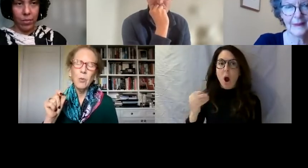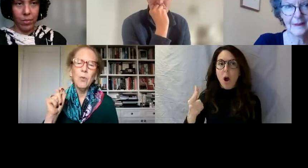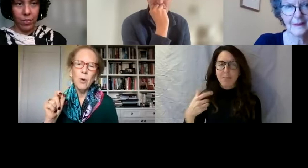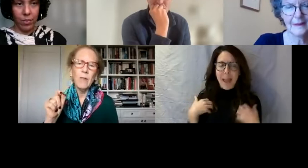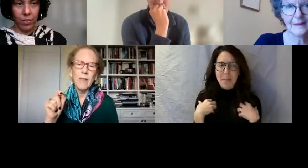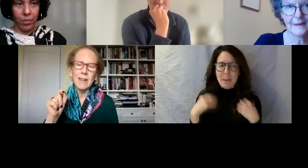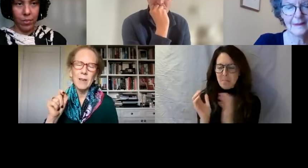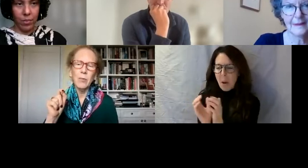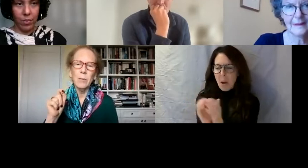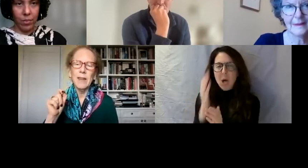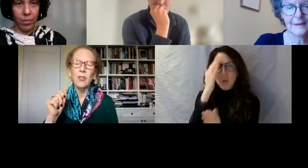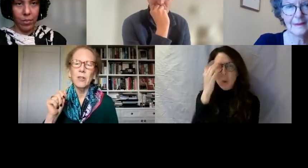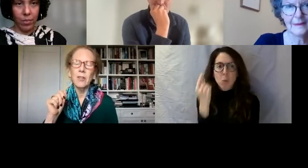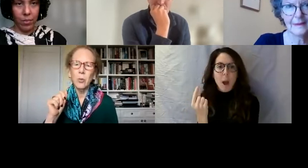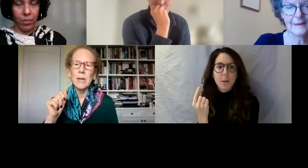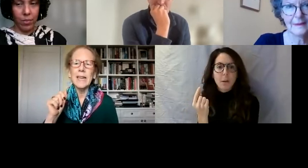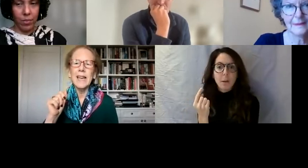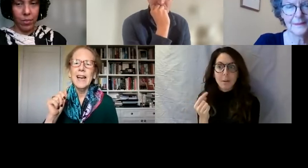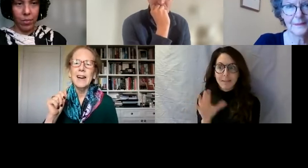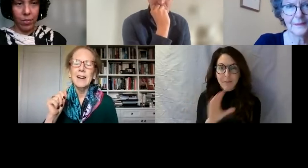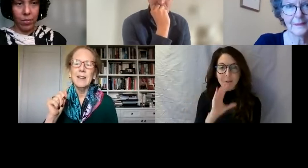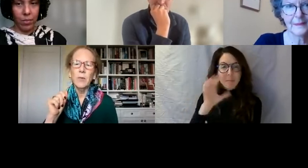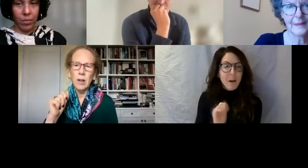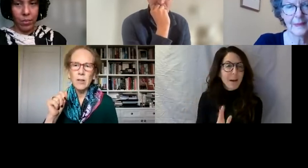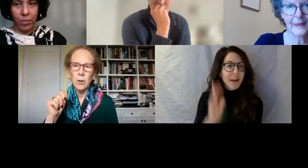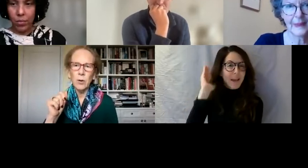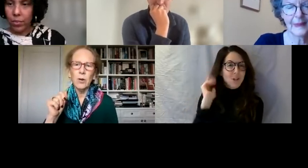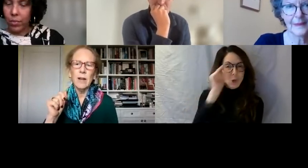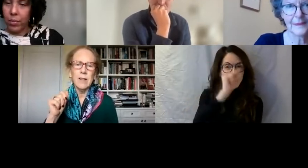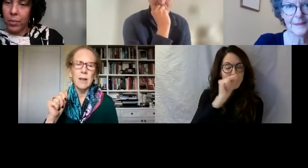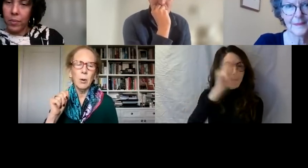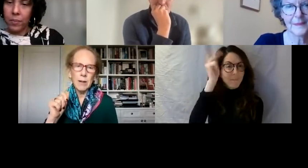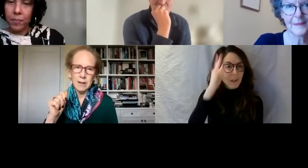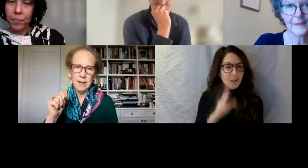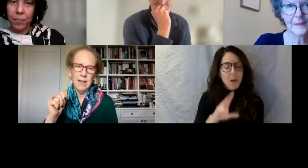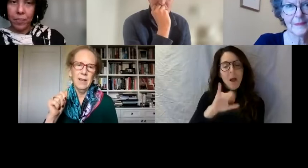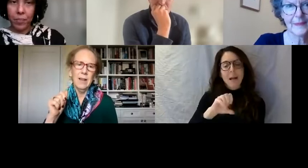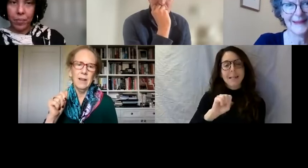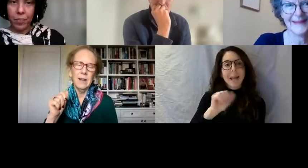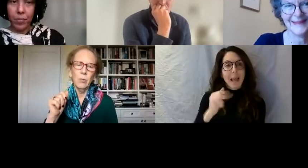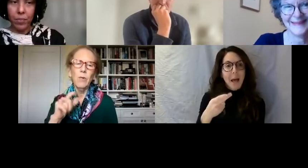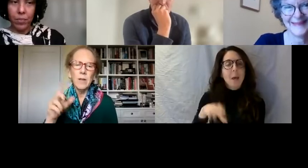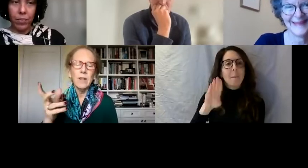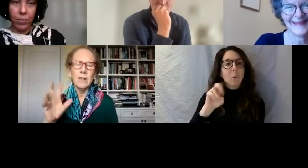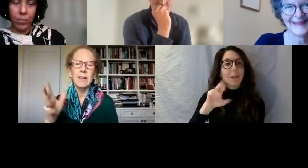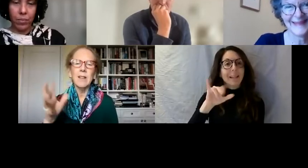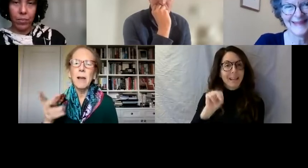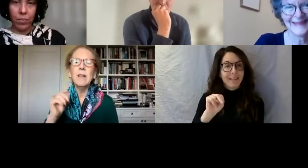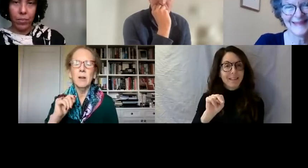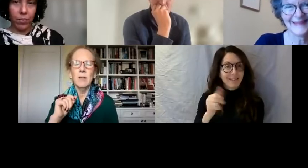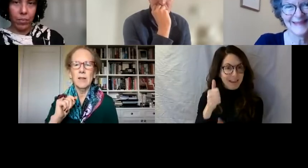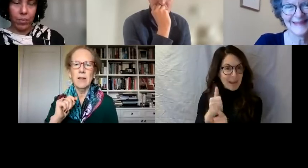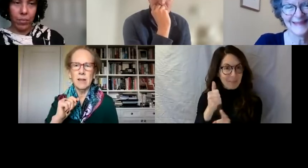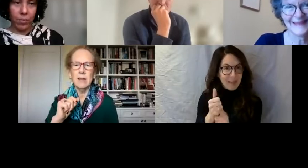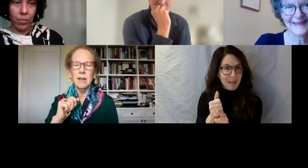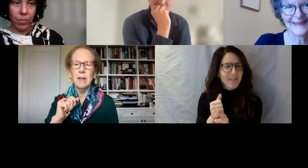you don't know that that came from the ancient Greek, the philosopher Isaiah Berlin revived and expanded